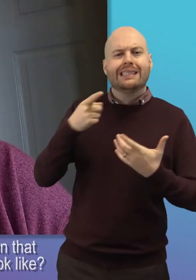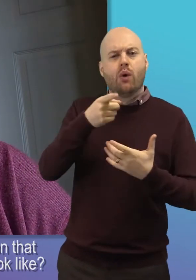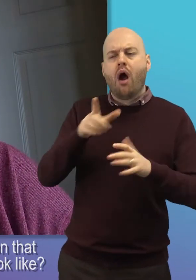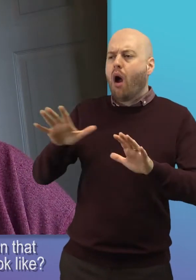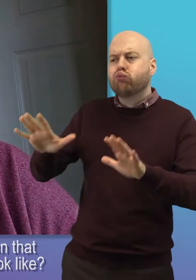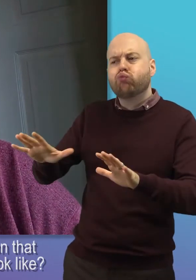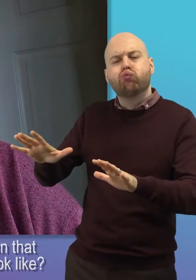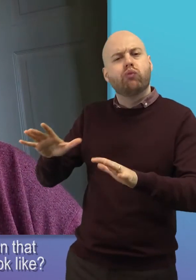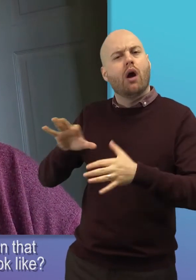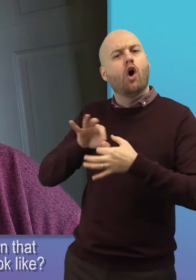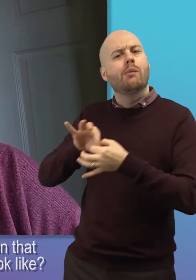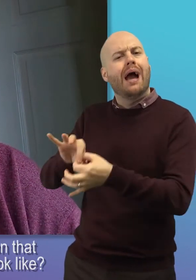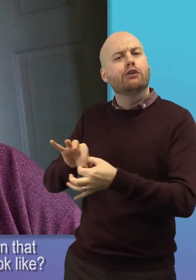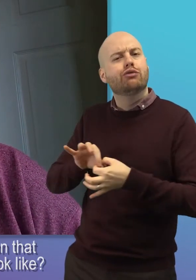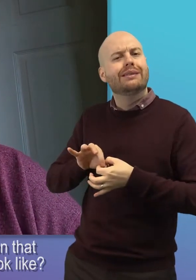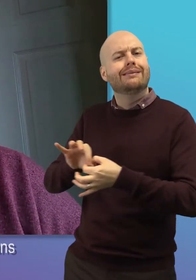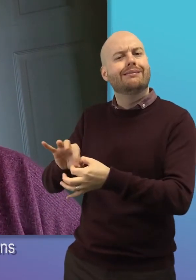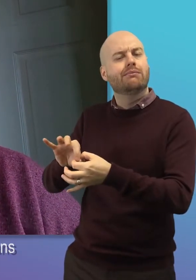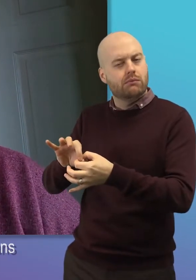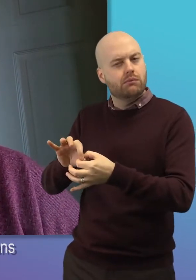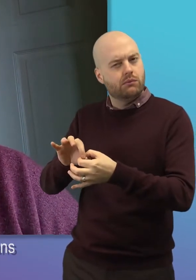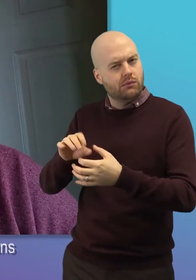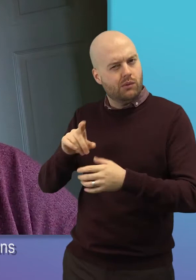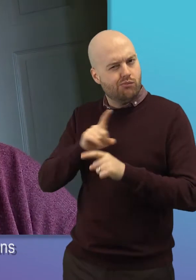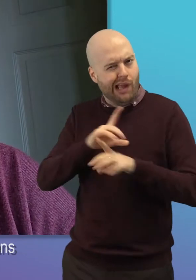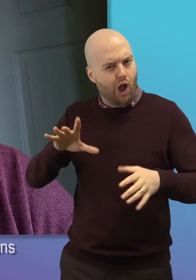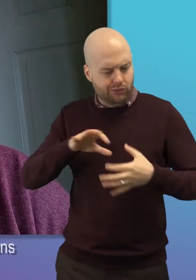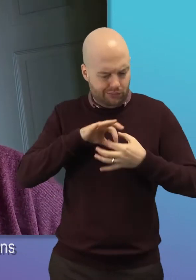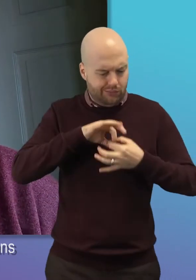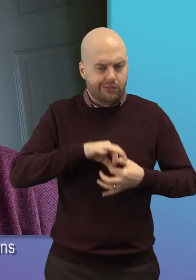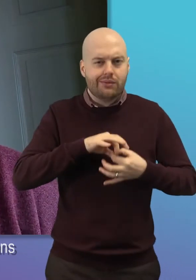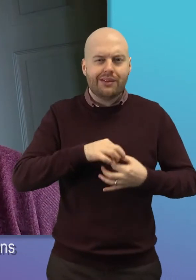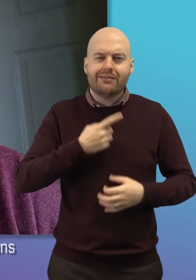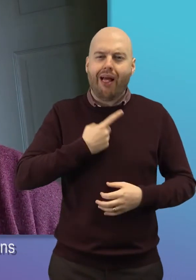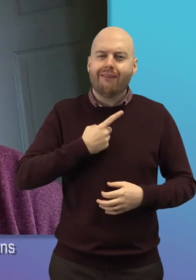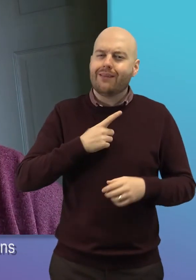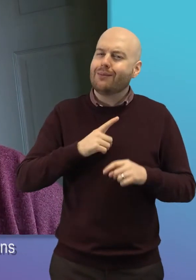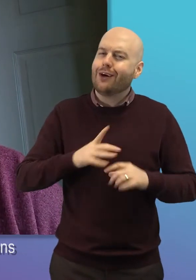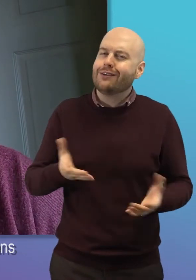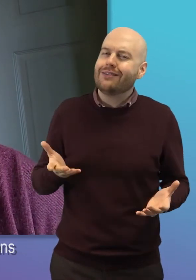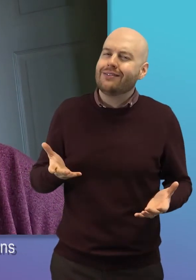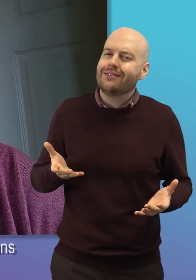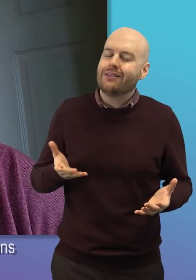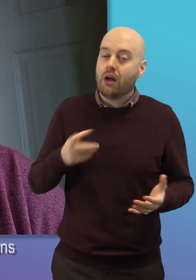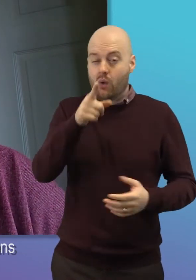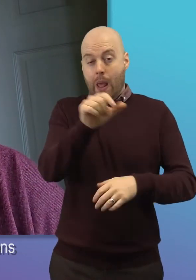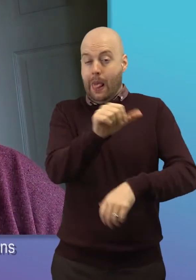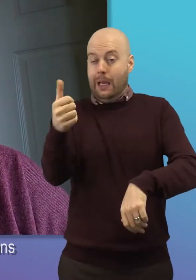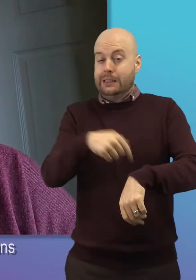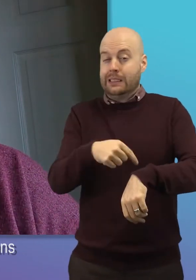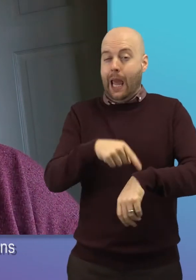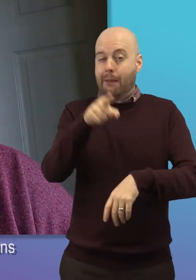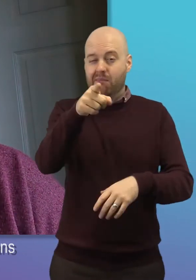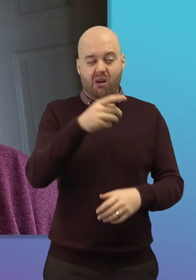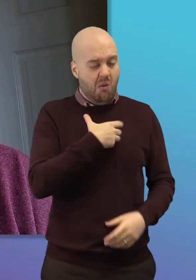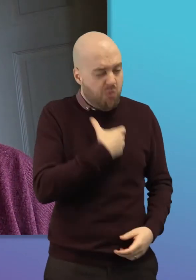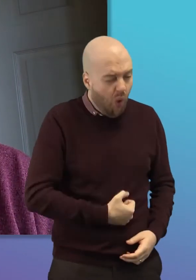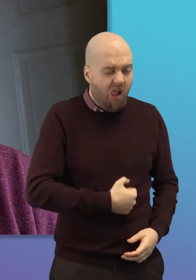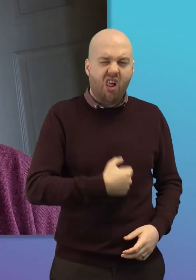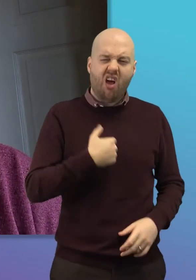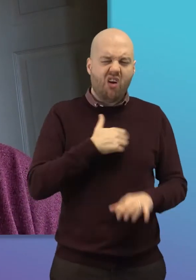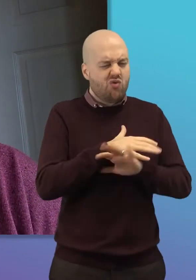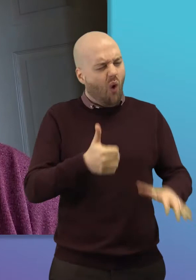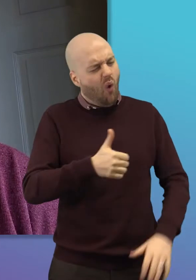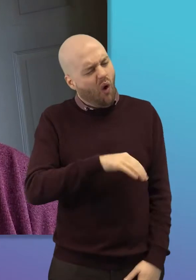for ourselves look like? For example, rather than say, I did this incorrectly, which means I'm not good enough, you could maybe say, you know what, I did